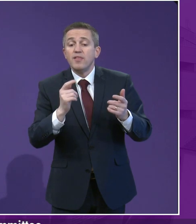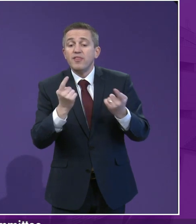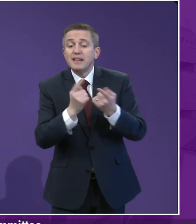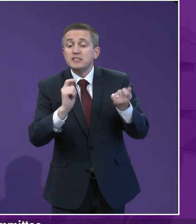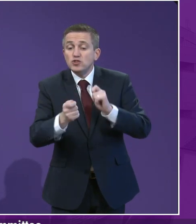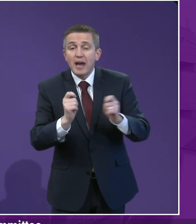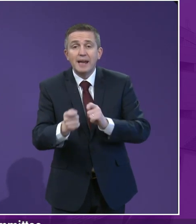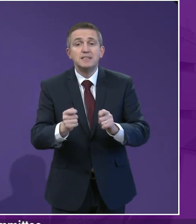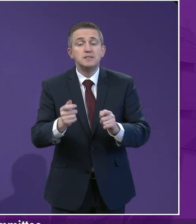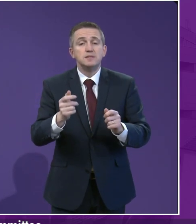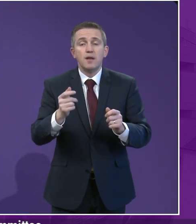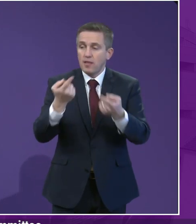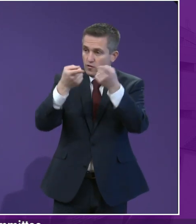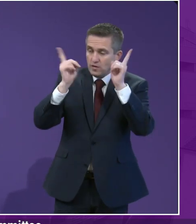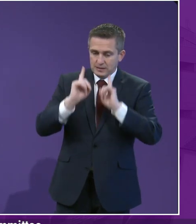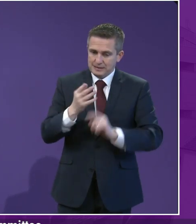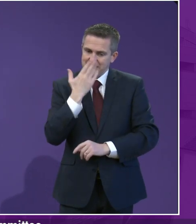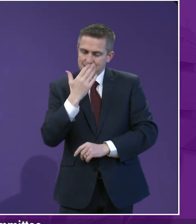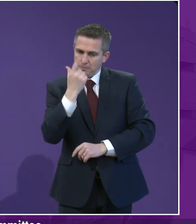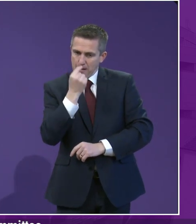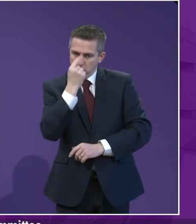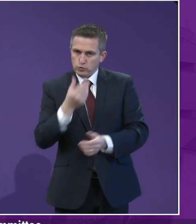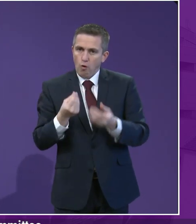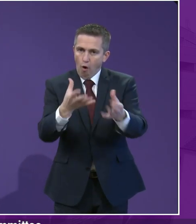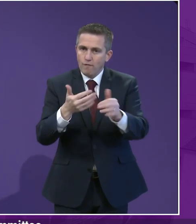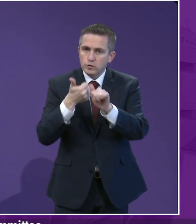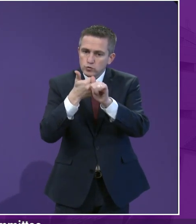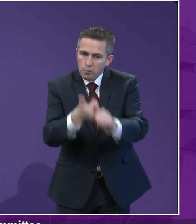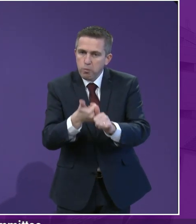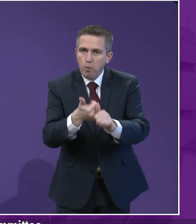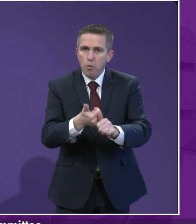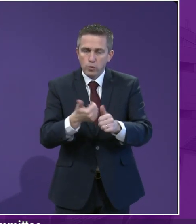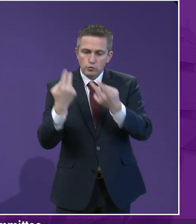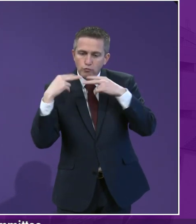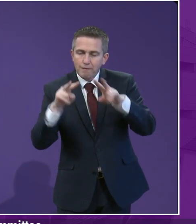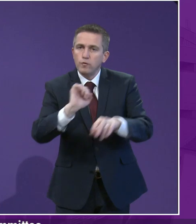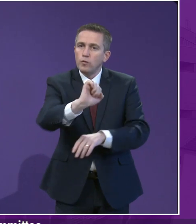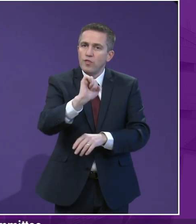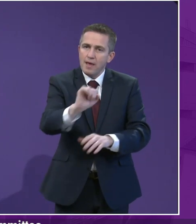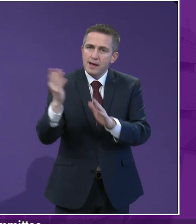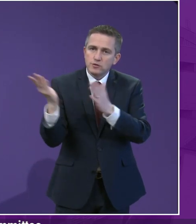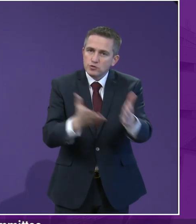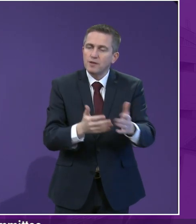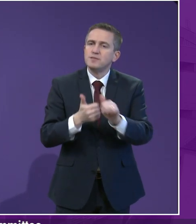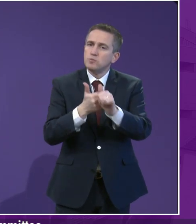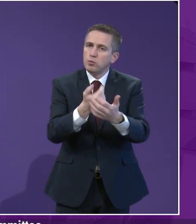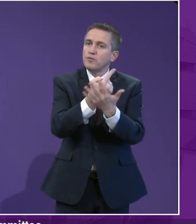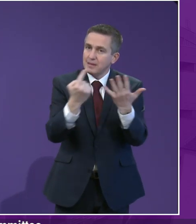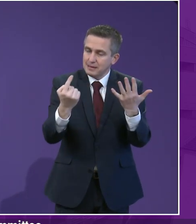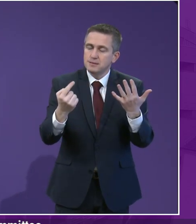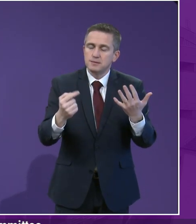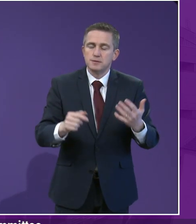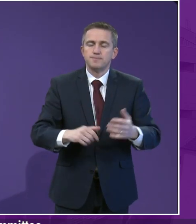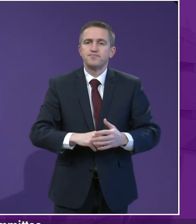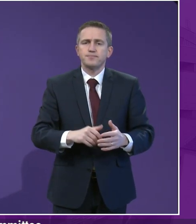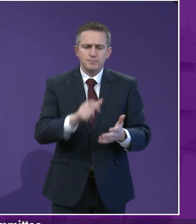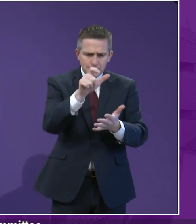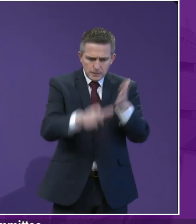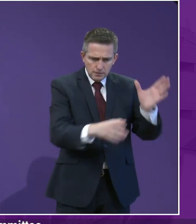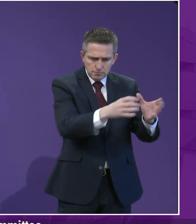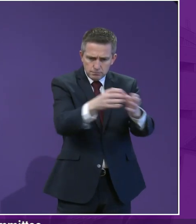quite acceptable, and that seems to work well for them. Mary was asking earlier about changing of that and how that, if they need it